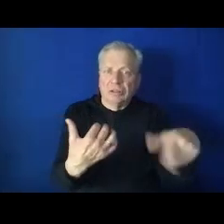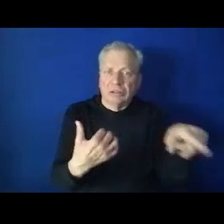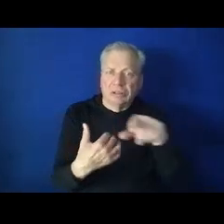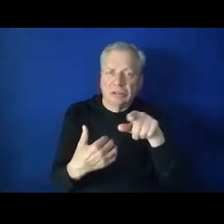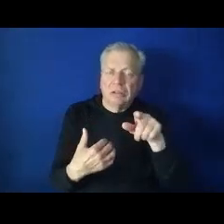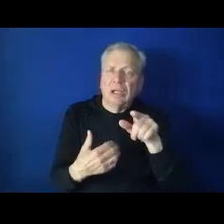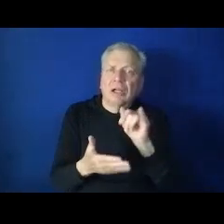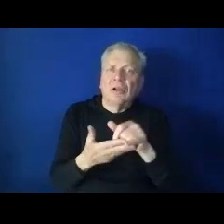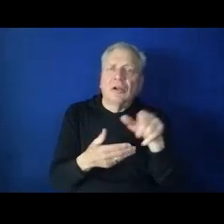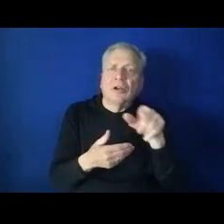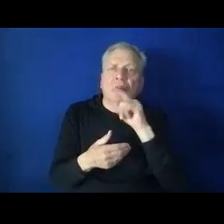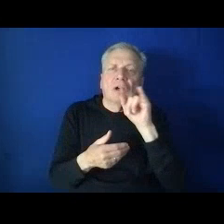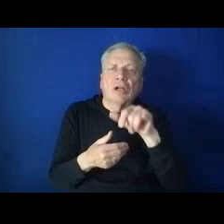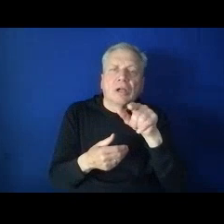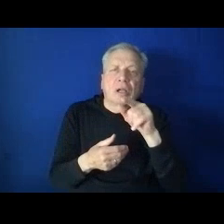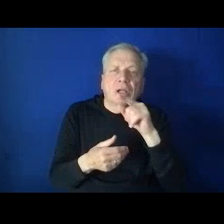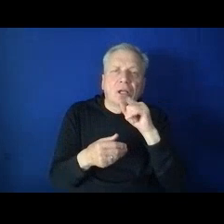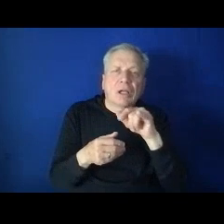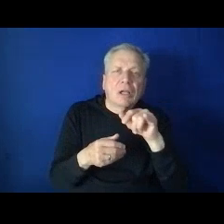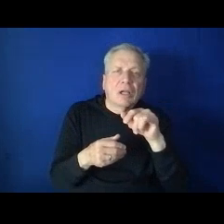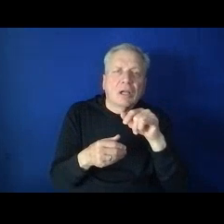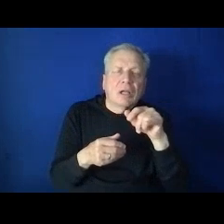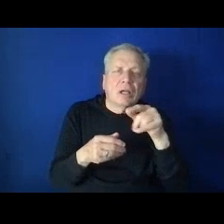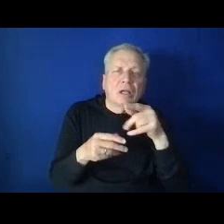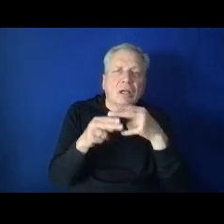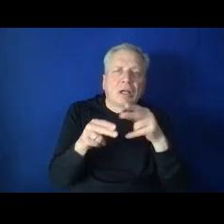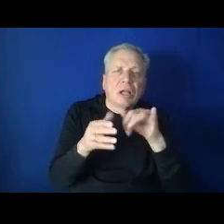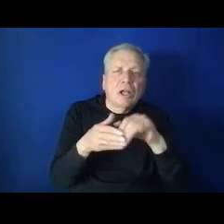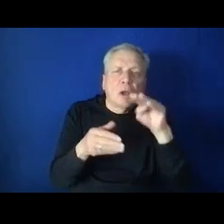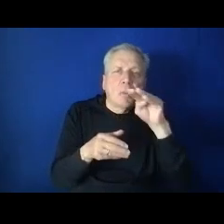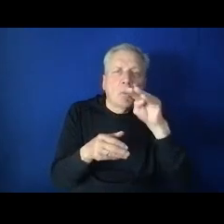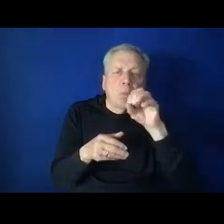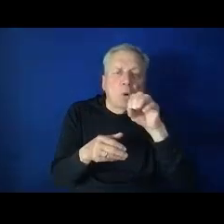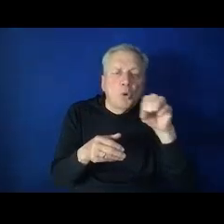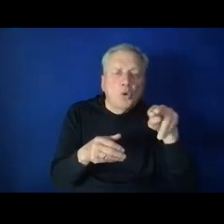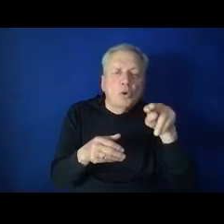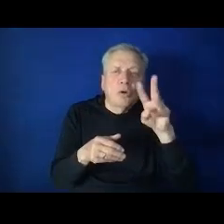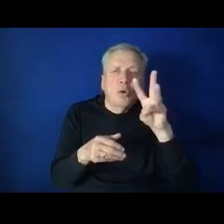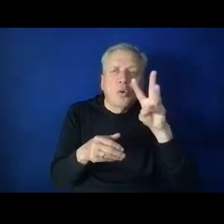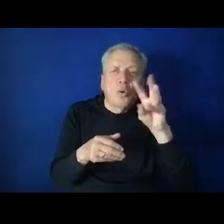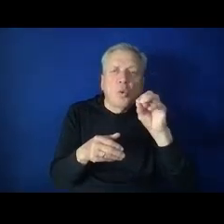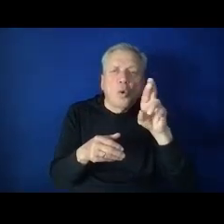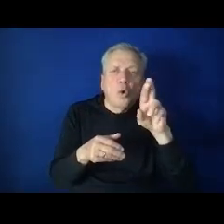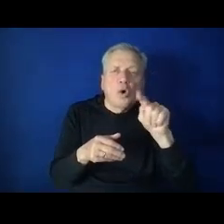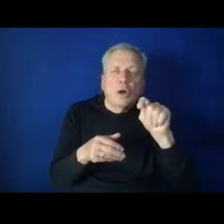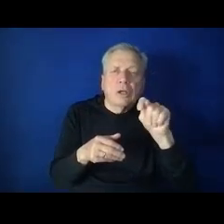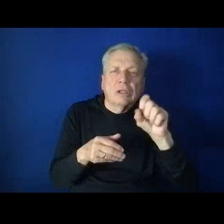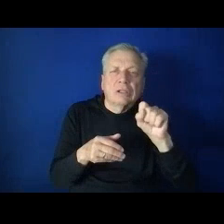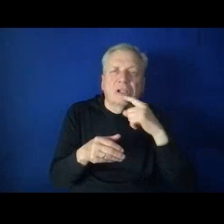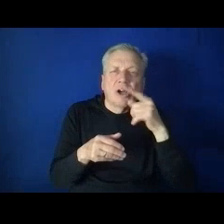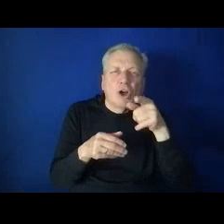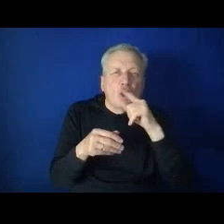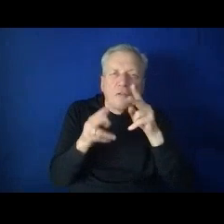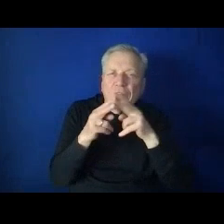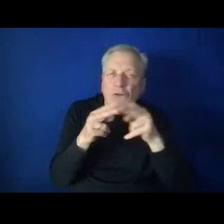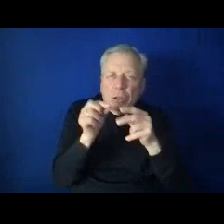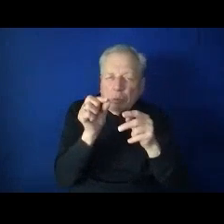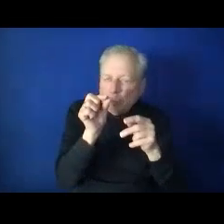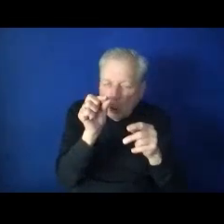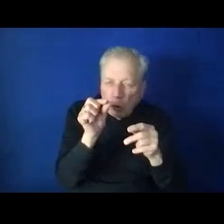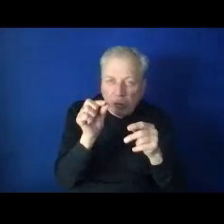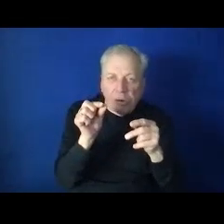is this little Botrychium, and moonworts or Botrychiums are loved by botanists because they're tiny.